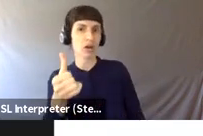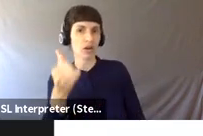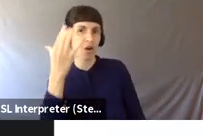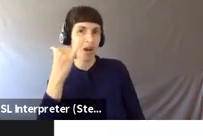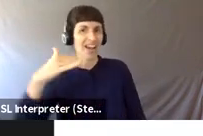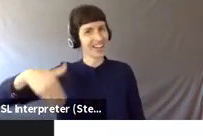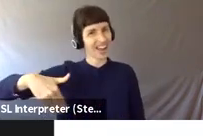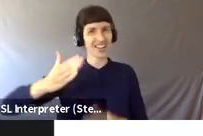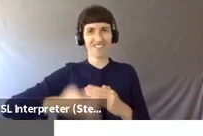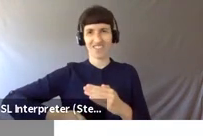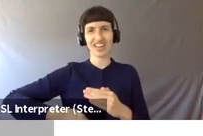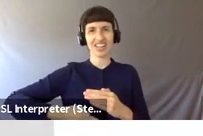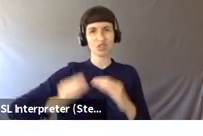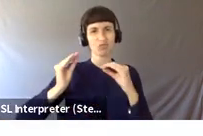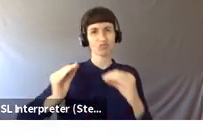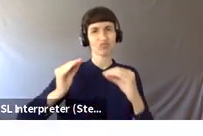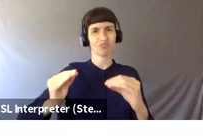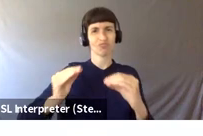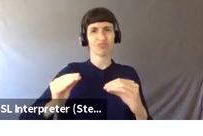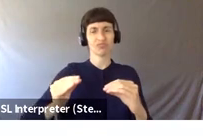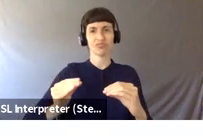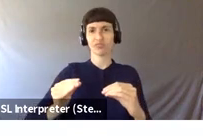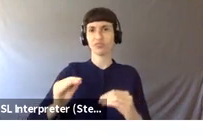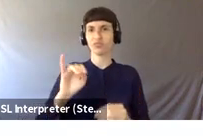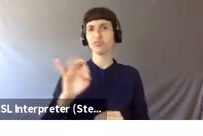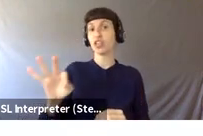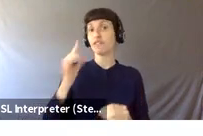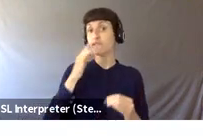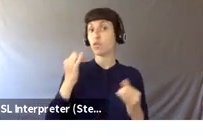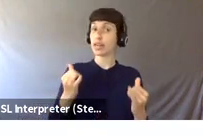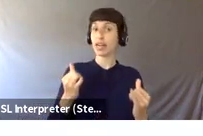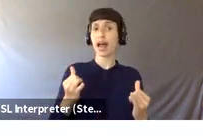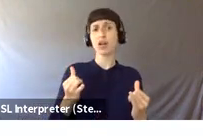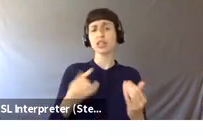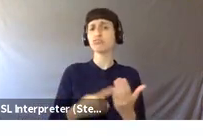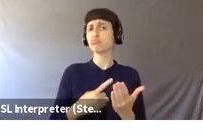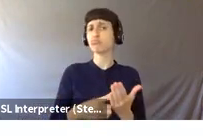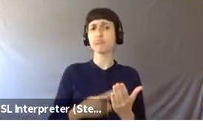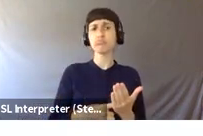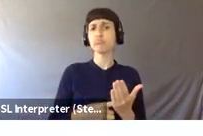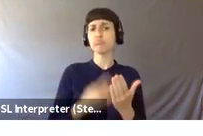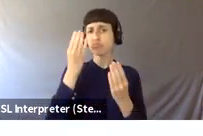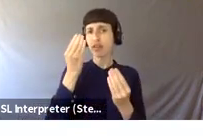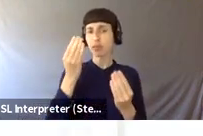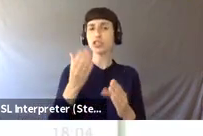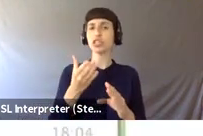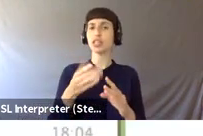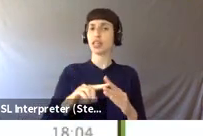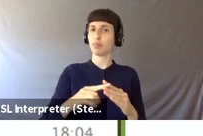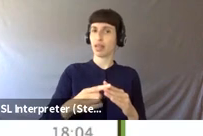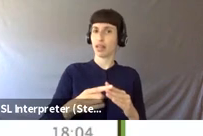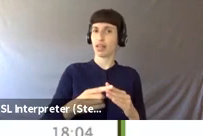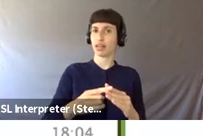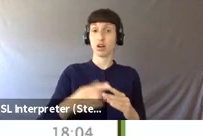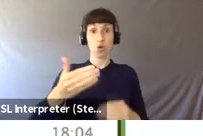With that, let's go ahead and take care of some of the details at the beginning before we get to our content today. And one is, again, welcome. You are in a